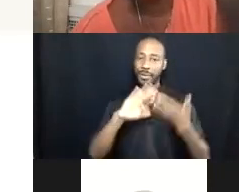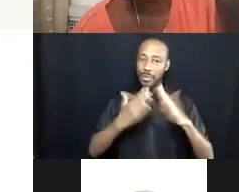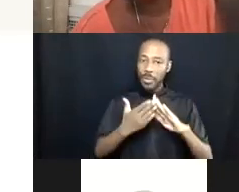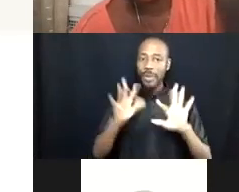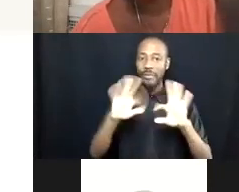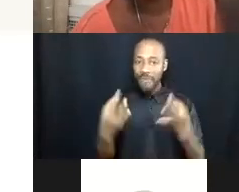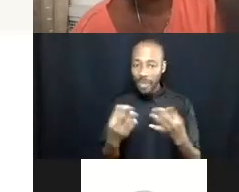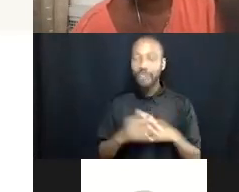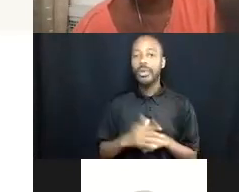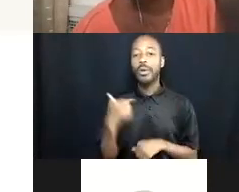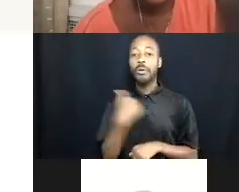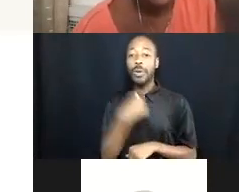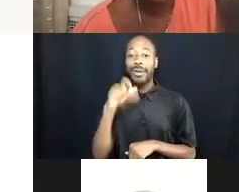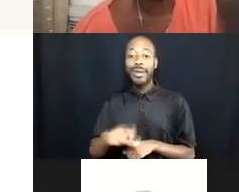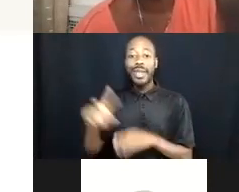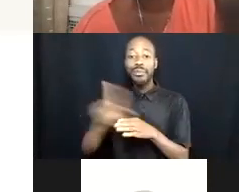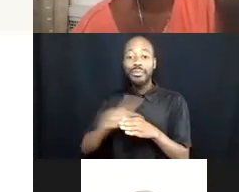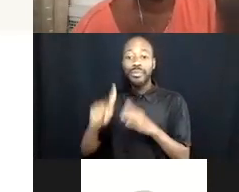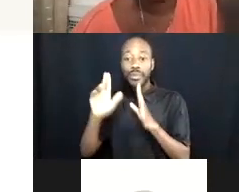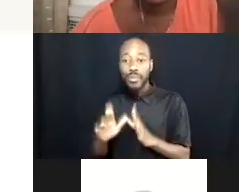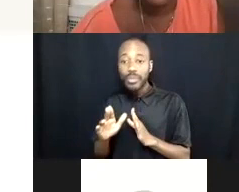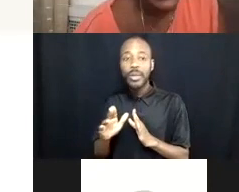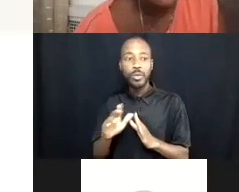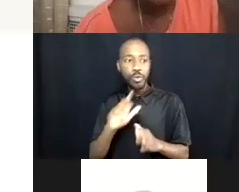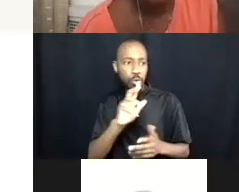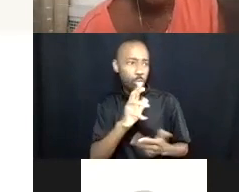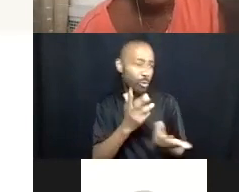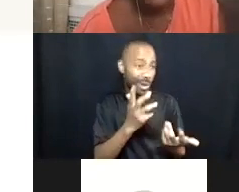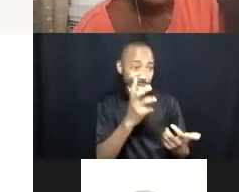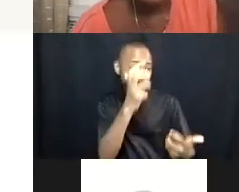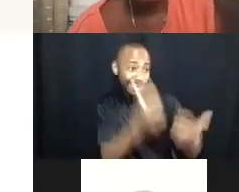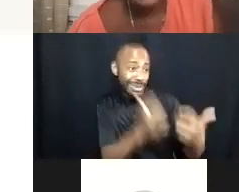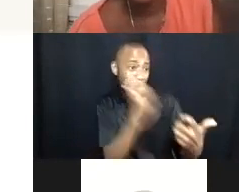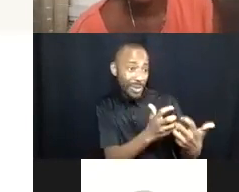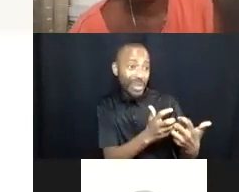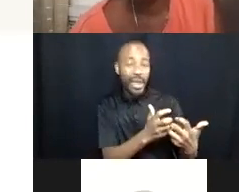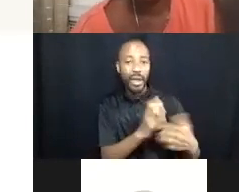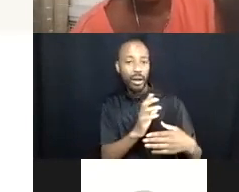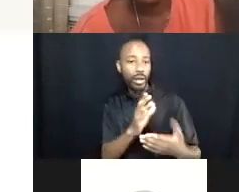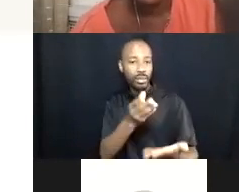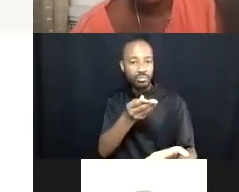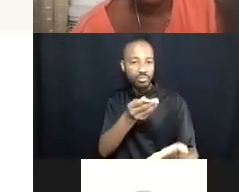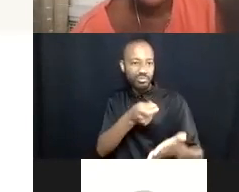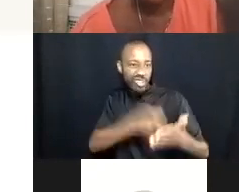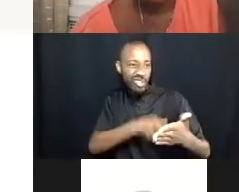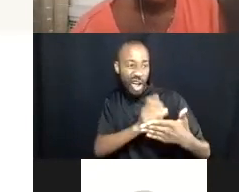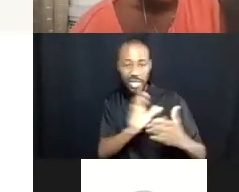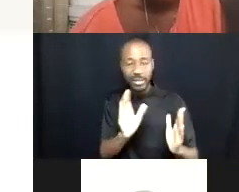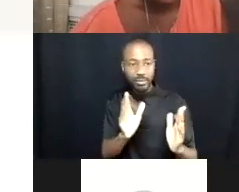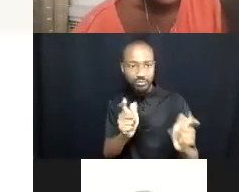that are willing to work with people at sliding scale rates or for free. Black trans folks want virtual